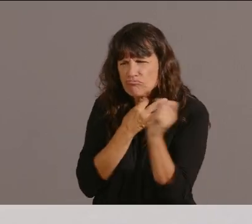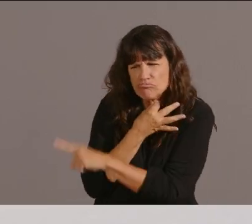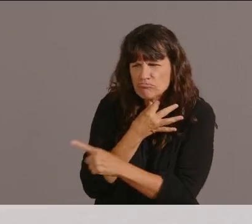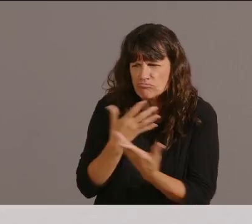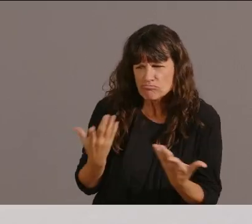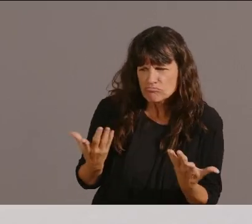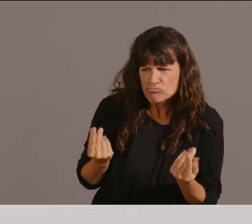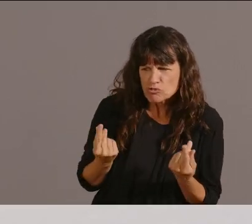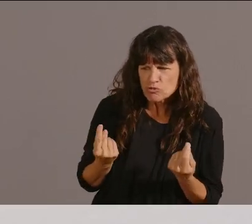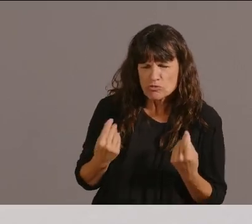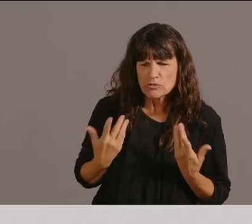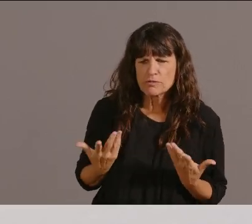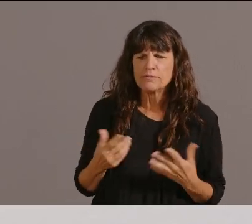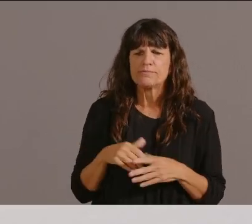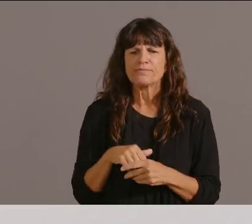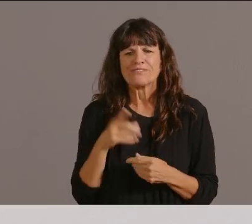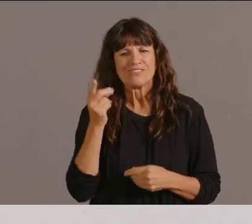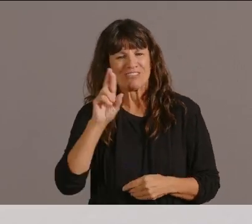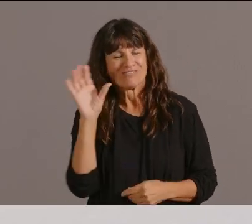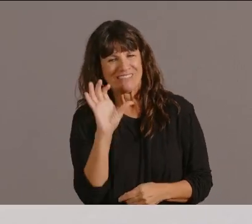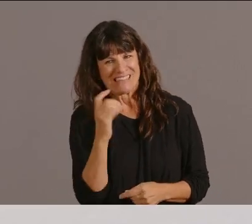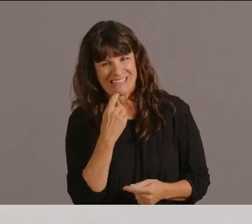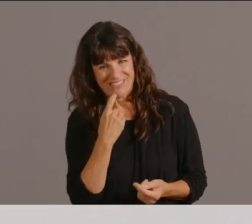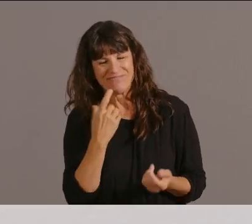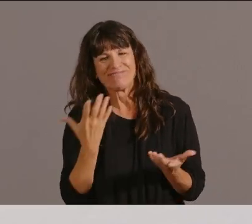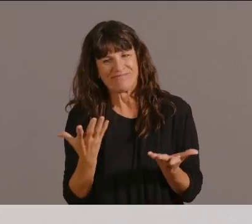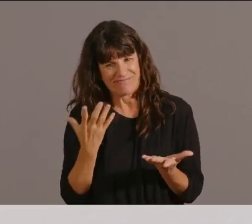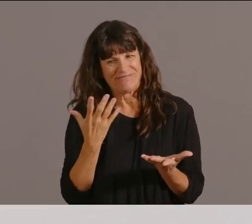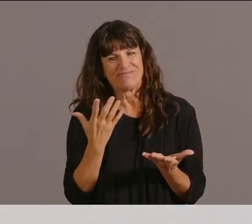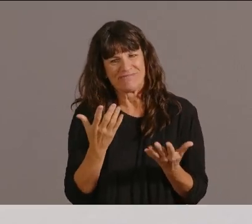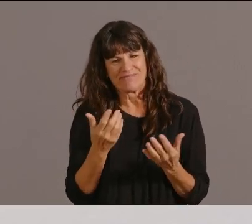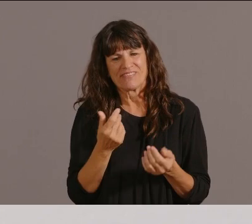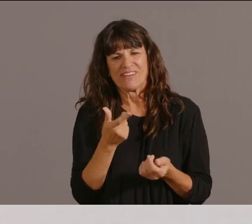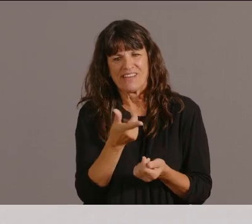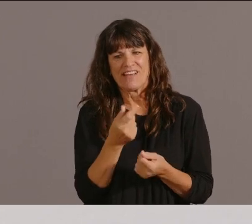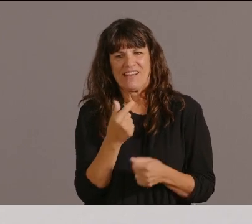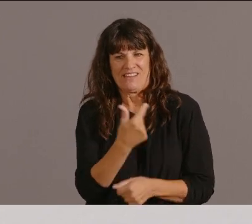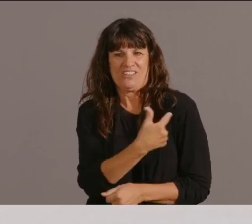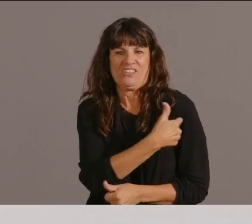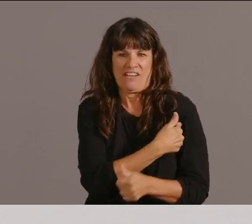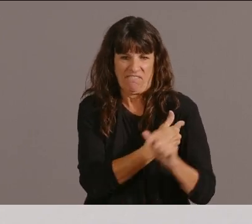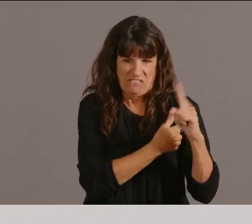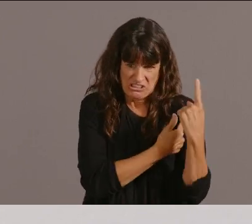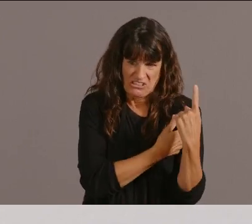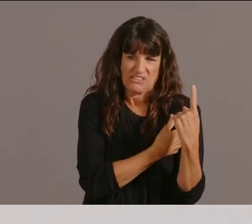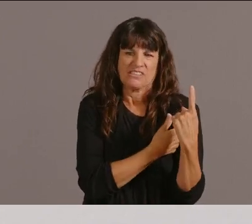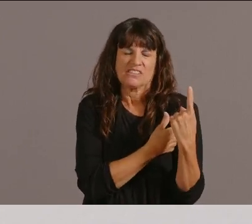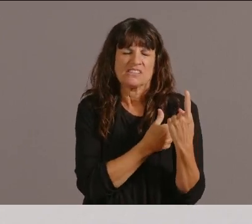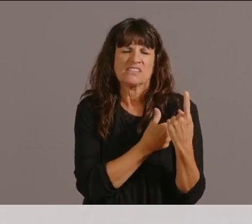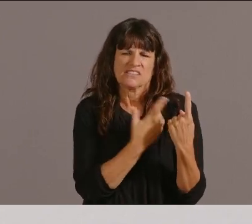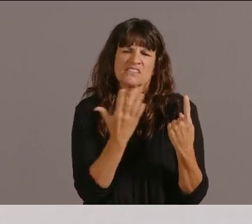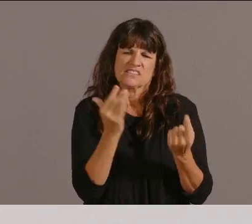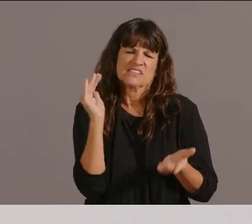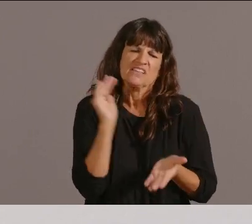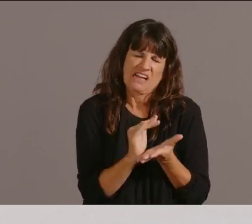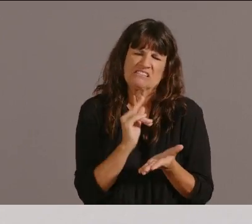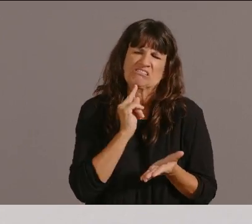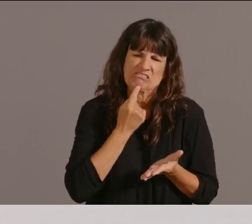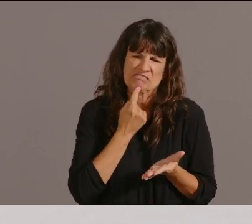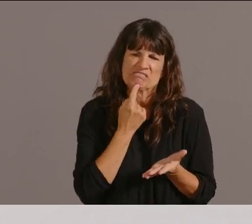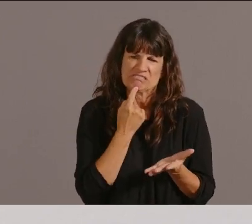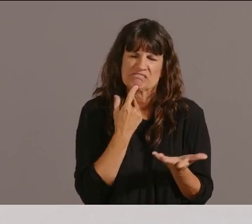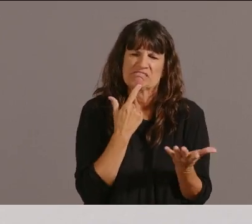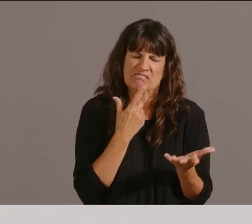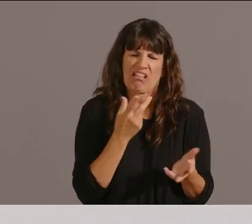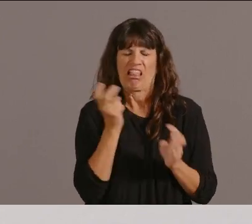less severe symptoms. We know with the 2 doses that it has a very, very good protection rate against hospitalization and